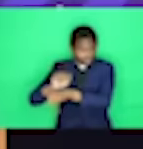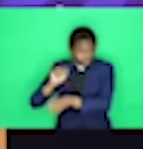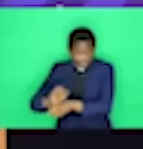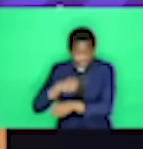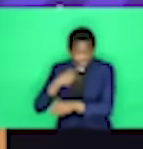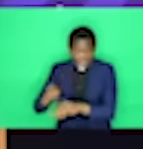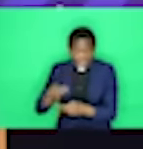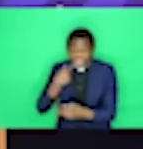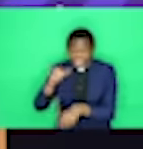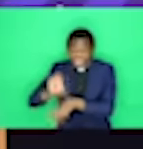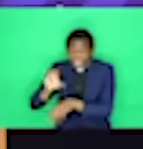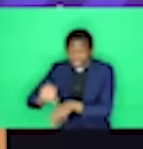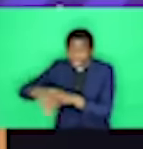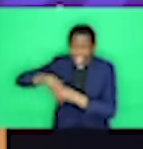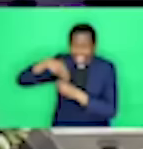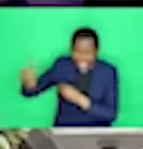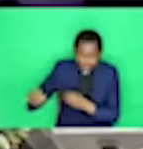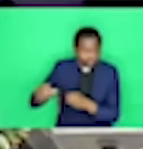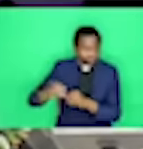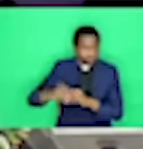world. Now,